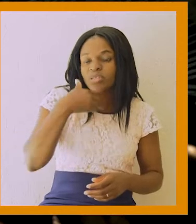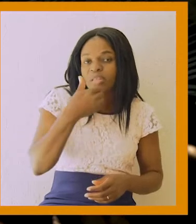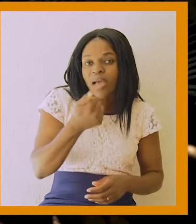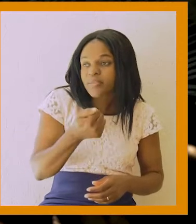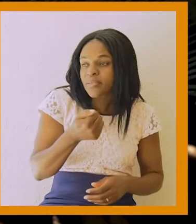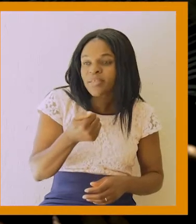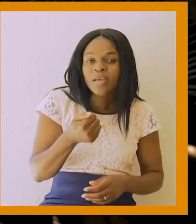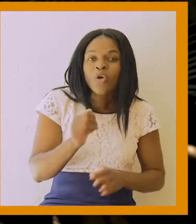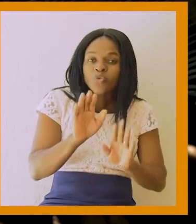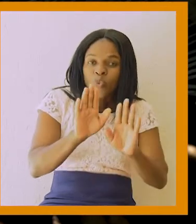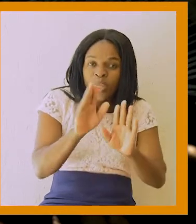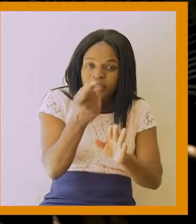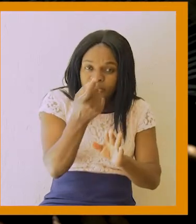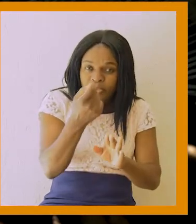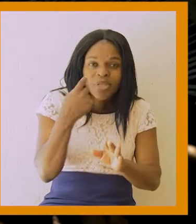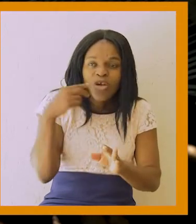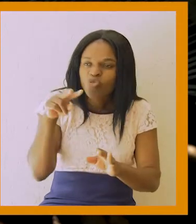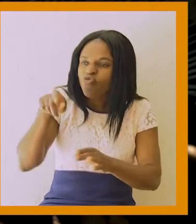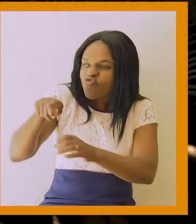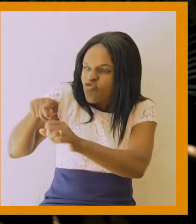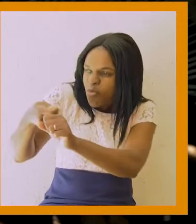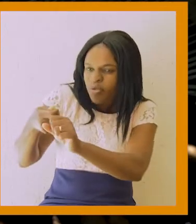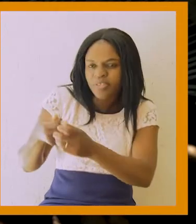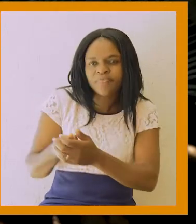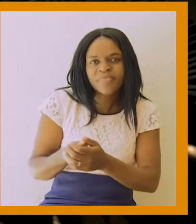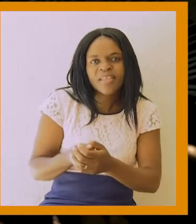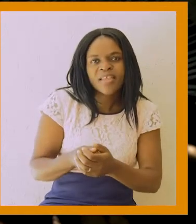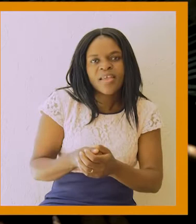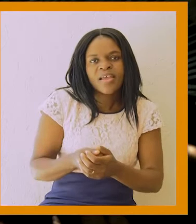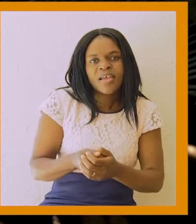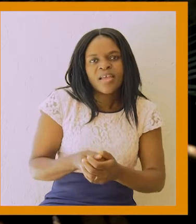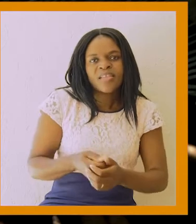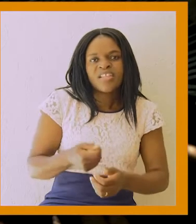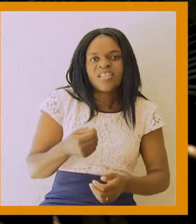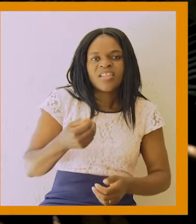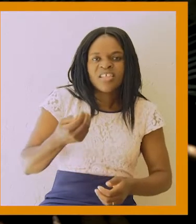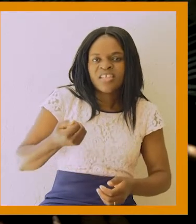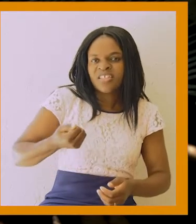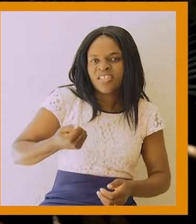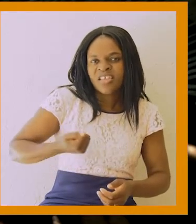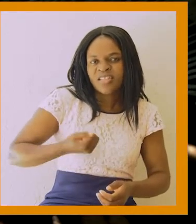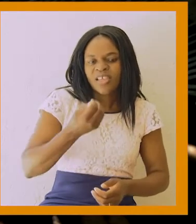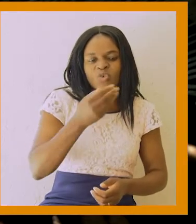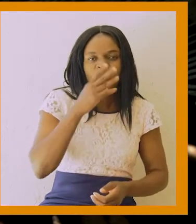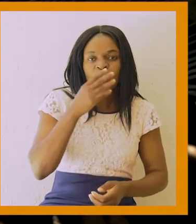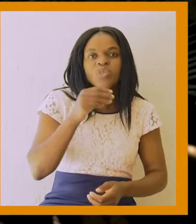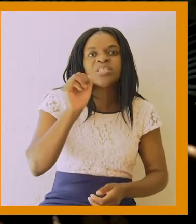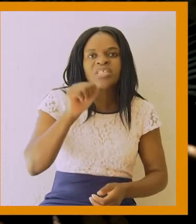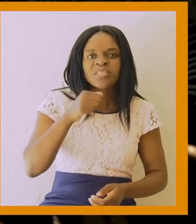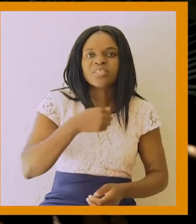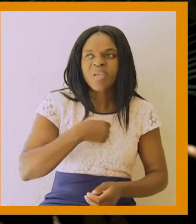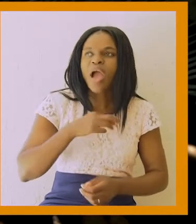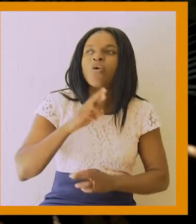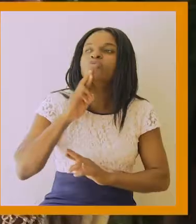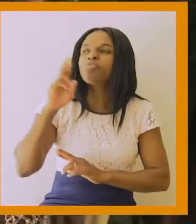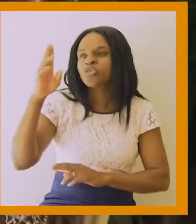I try to get the keys and unlock the door, the child will be now saying, I'm going to report you to the police that you